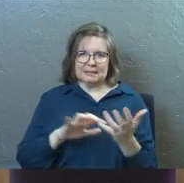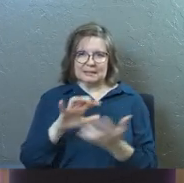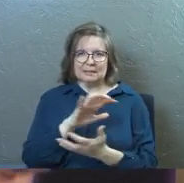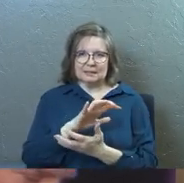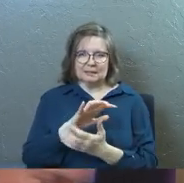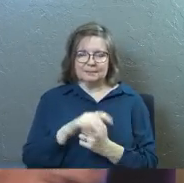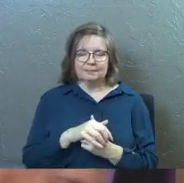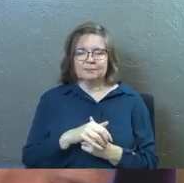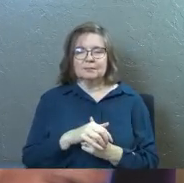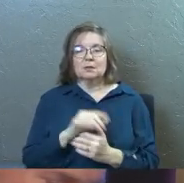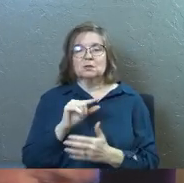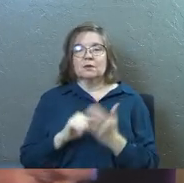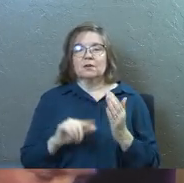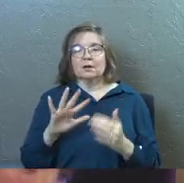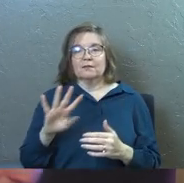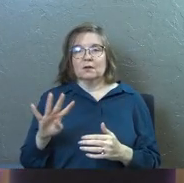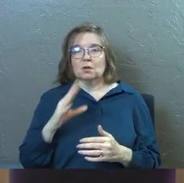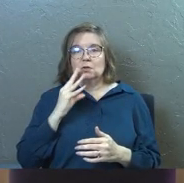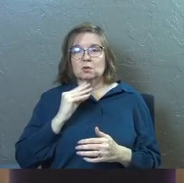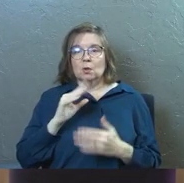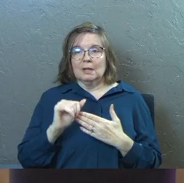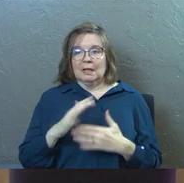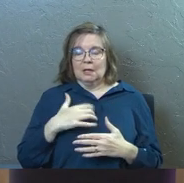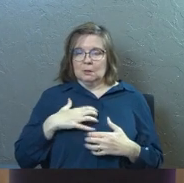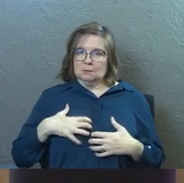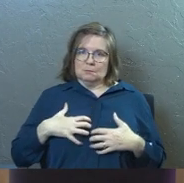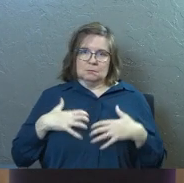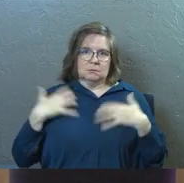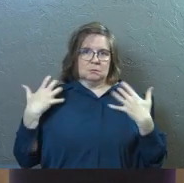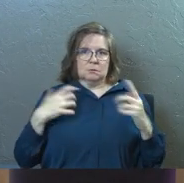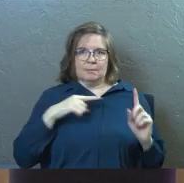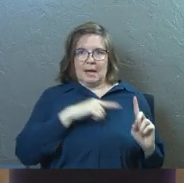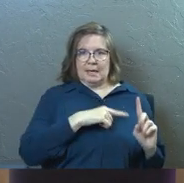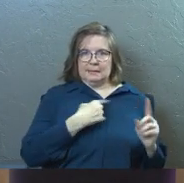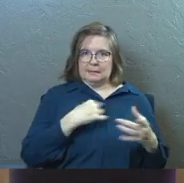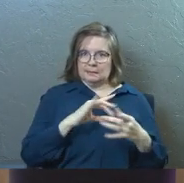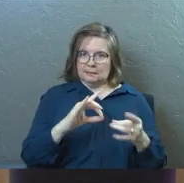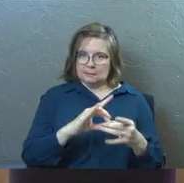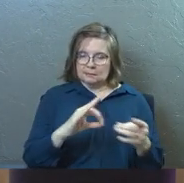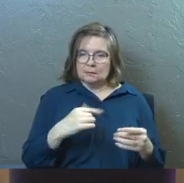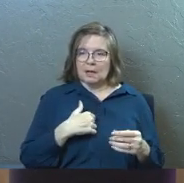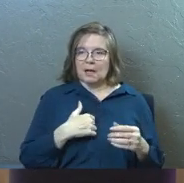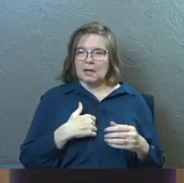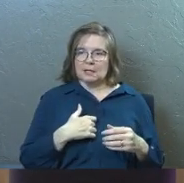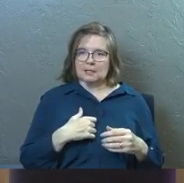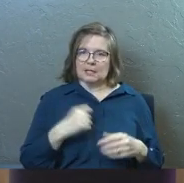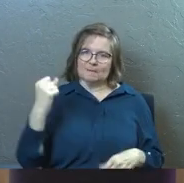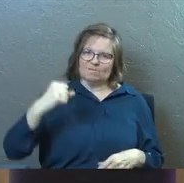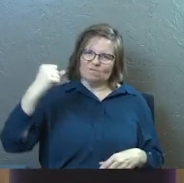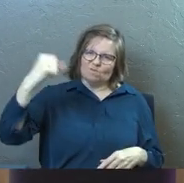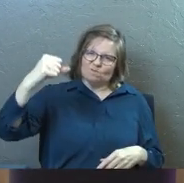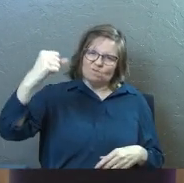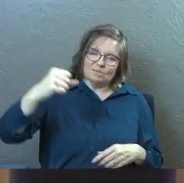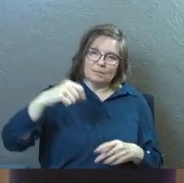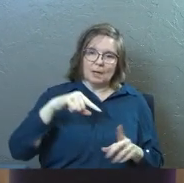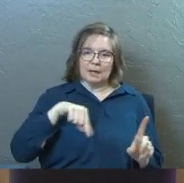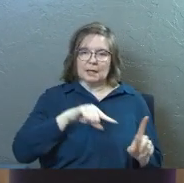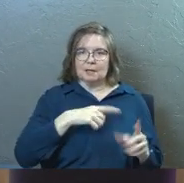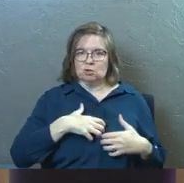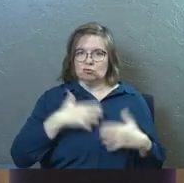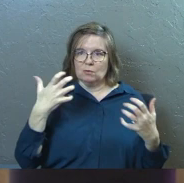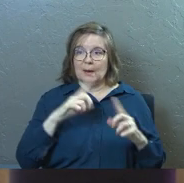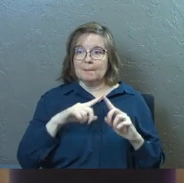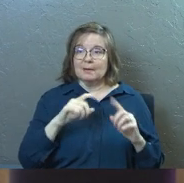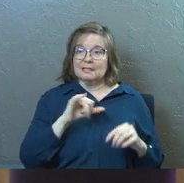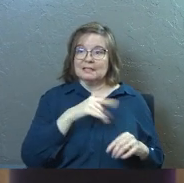All right, keep reading. Verse 54. The Jewish leaders were infuriated by Stephen's accusation, and they shook their fists at him in